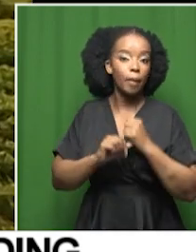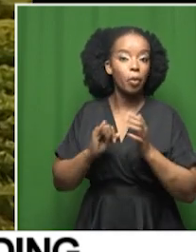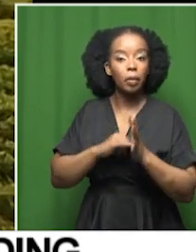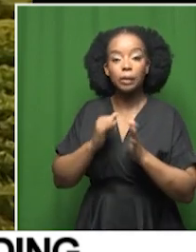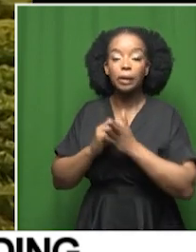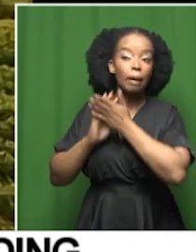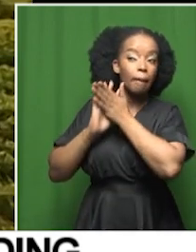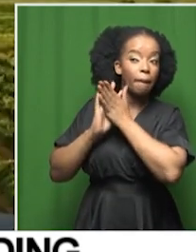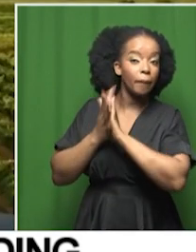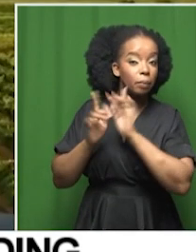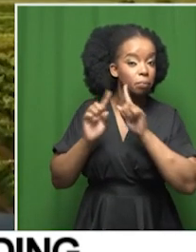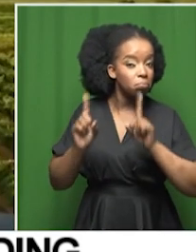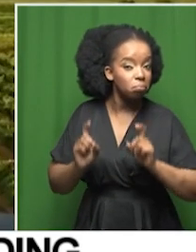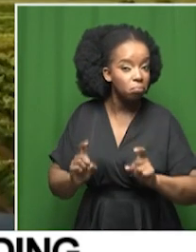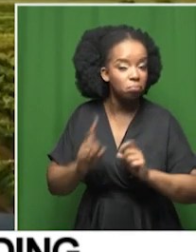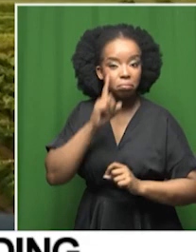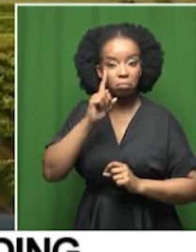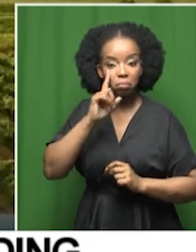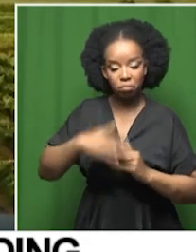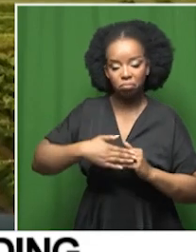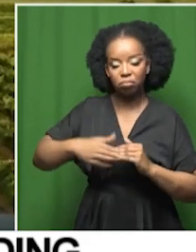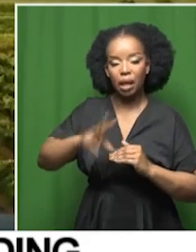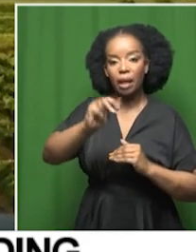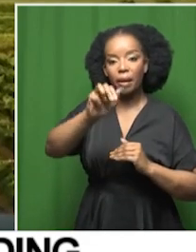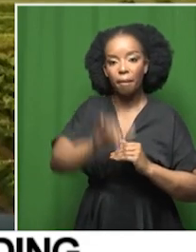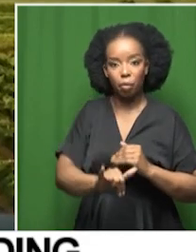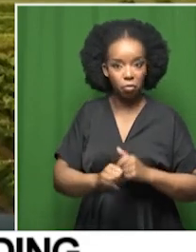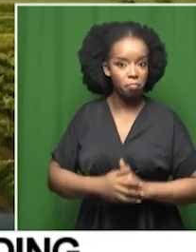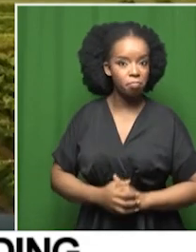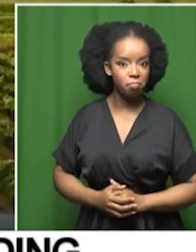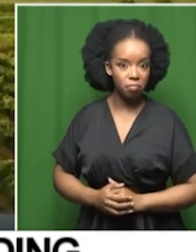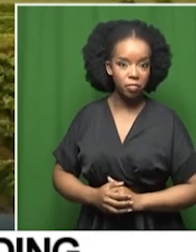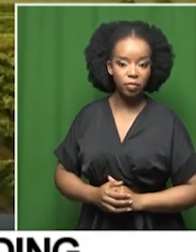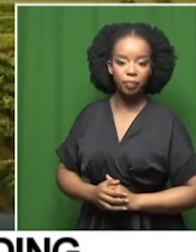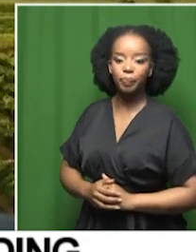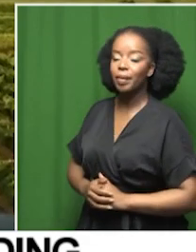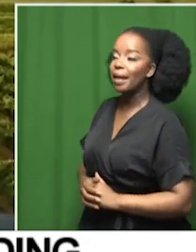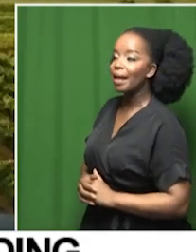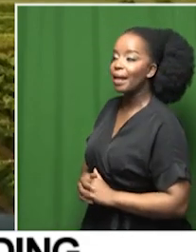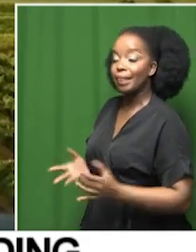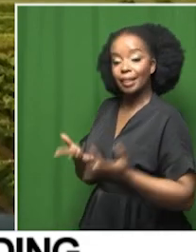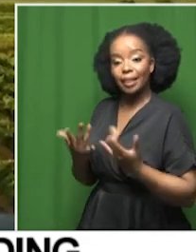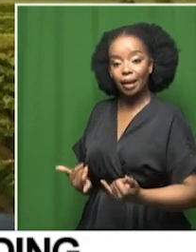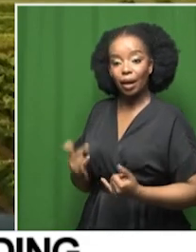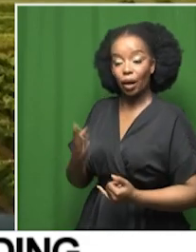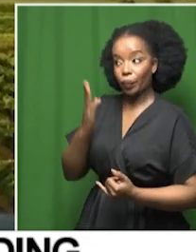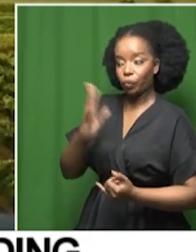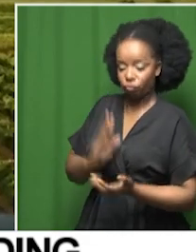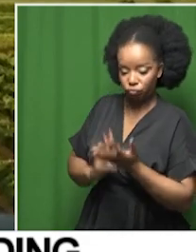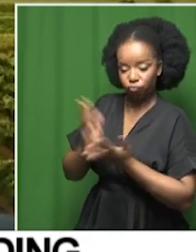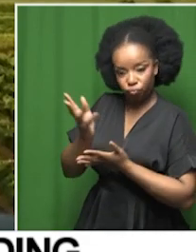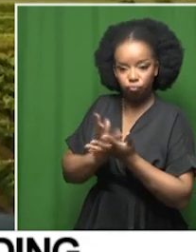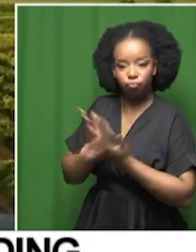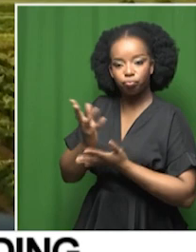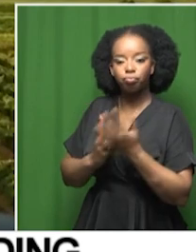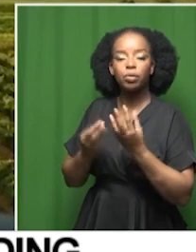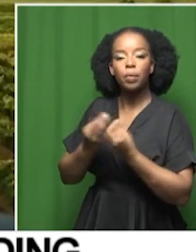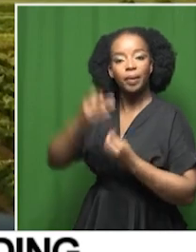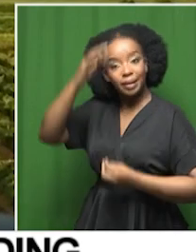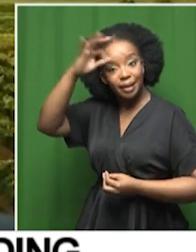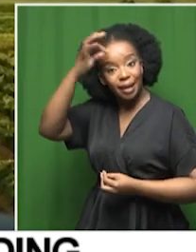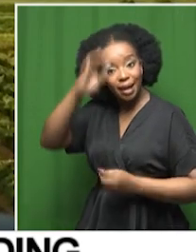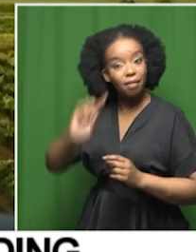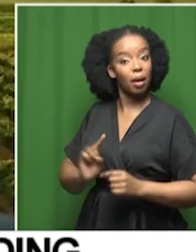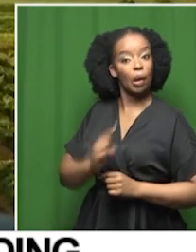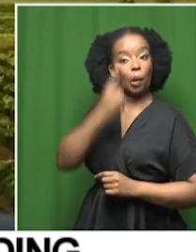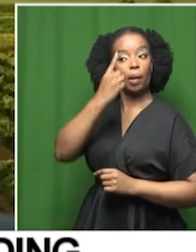was. Now, Theo, what sort of conversations are you having with government, not only about the